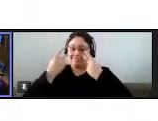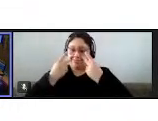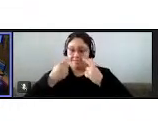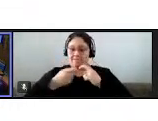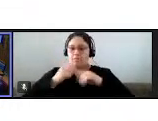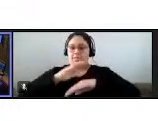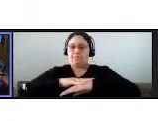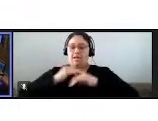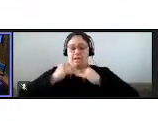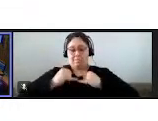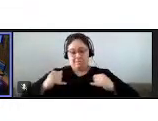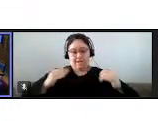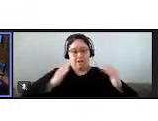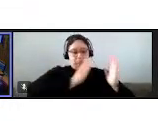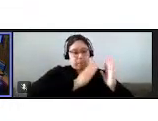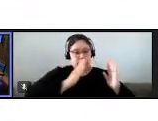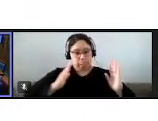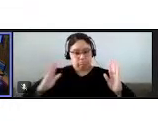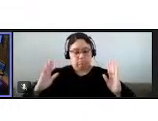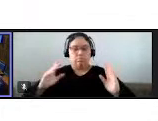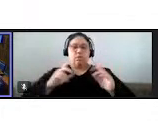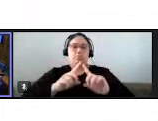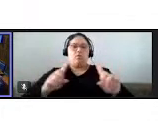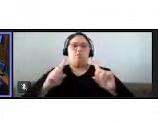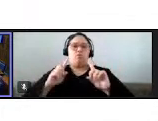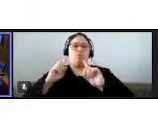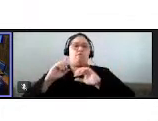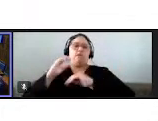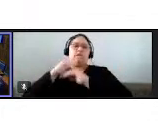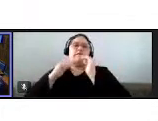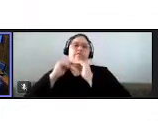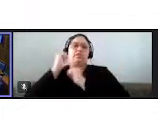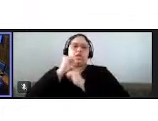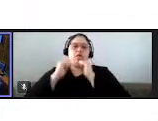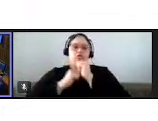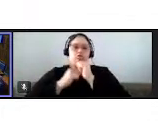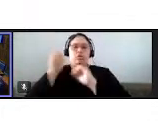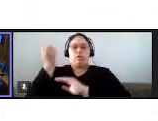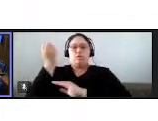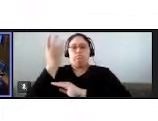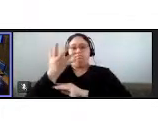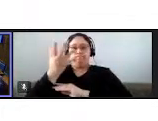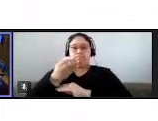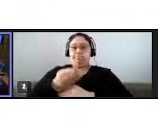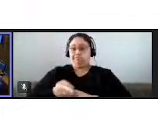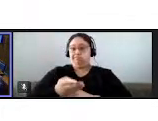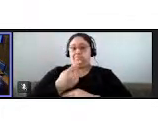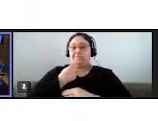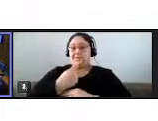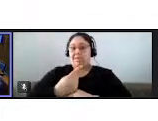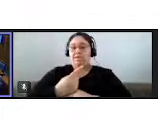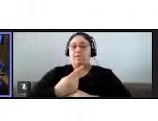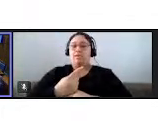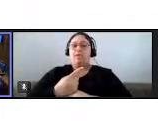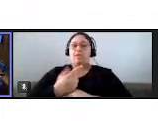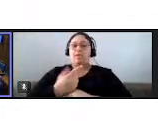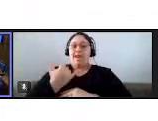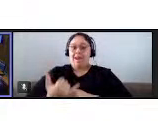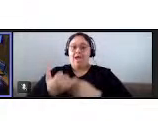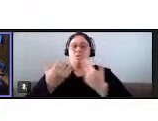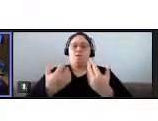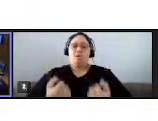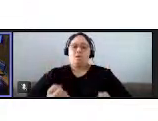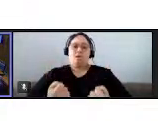the timelines that the Department of Infrastructure has provided in this presentation that there's currently